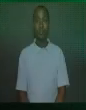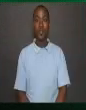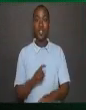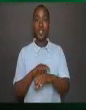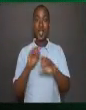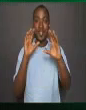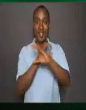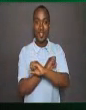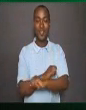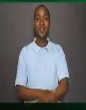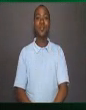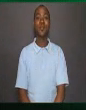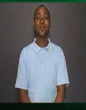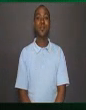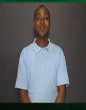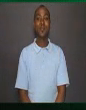Time's up.